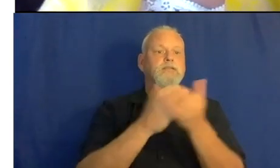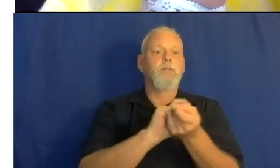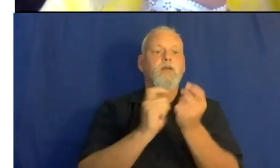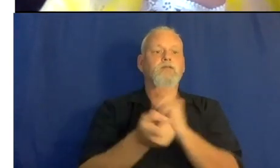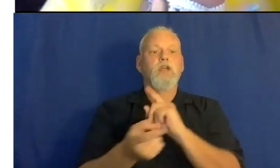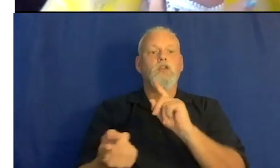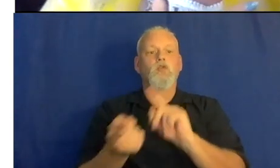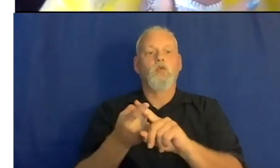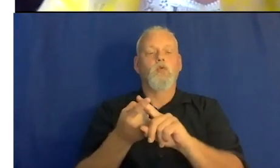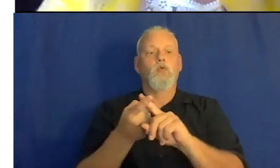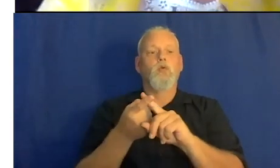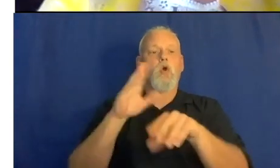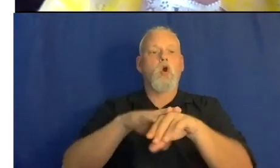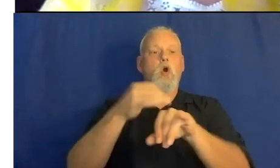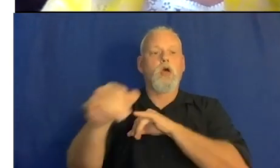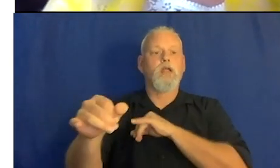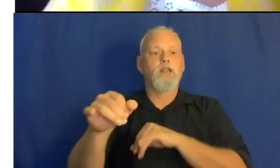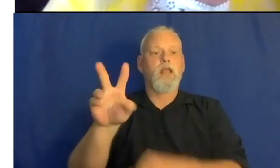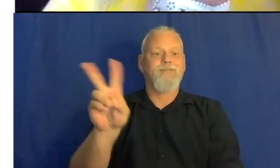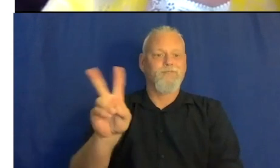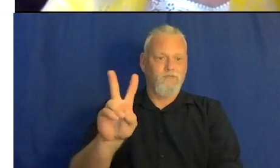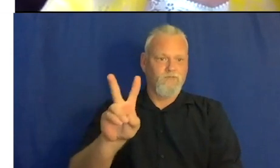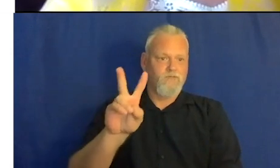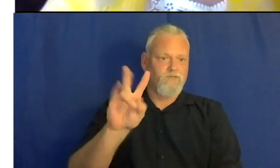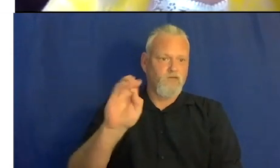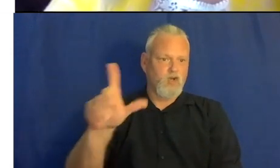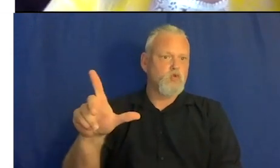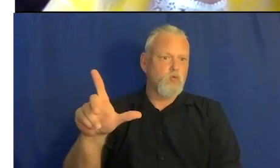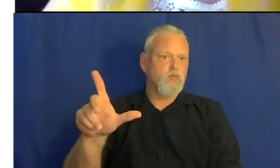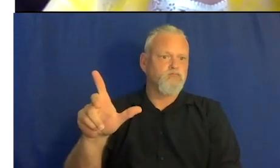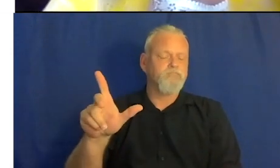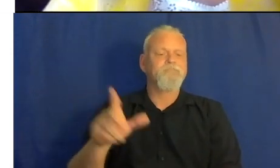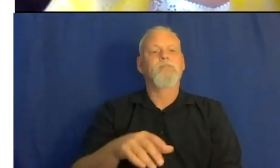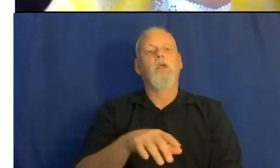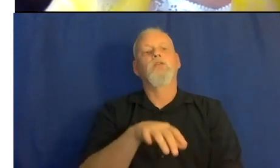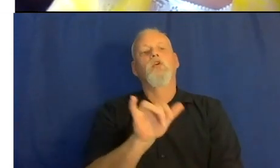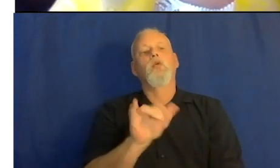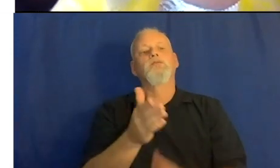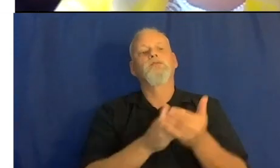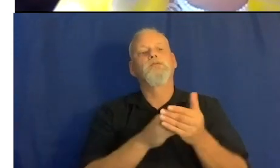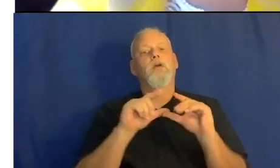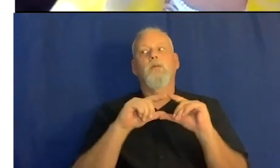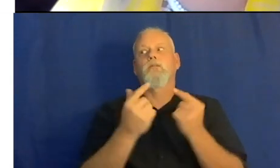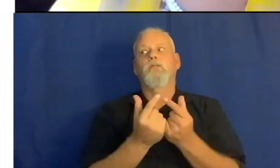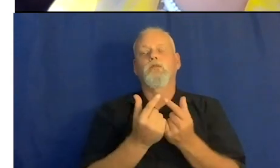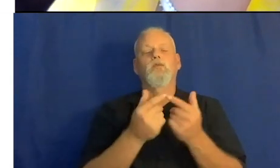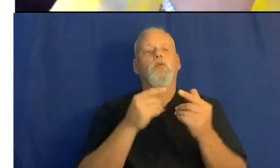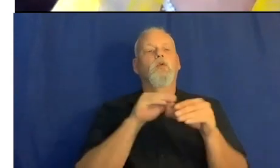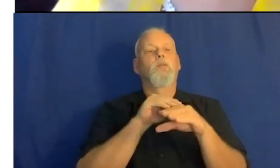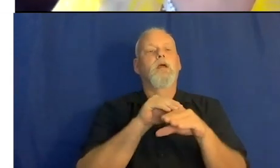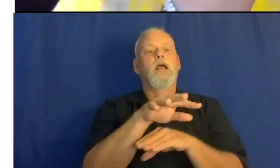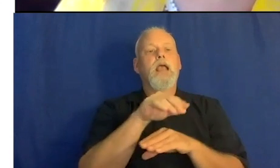to online virtual settings. And there's also some group counseling sessions that are